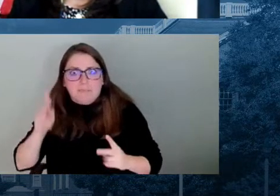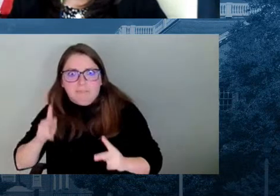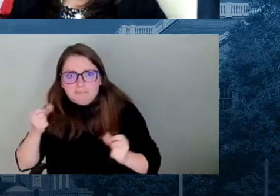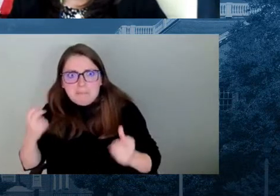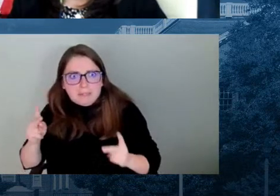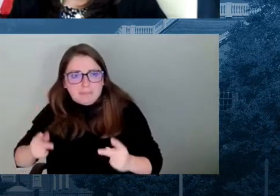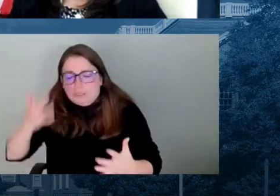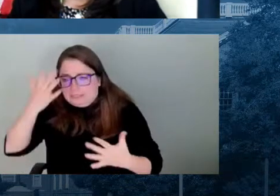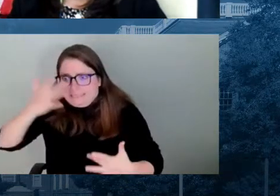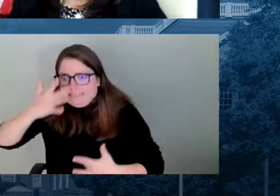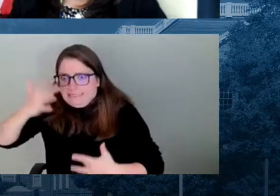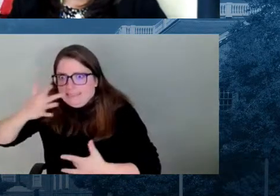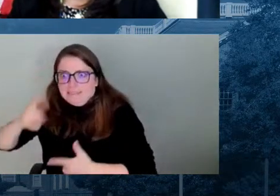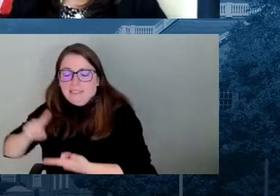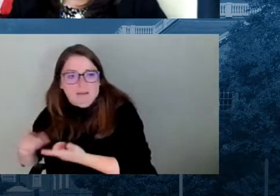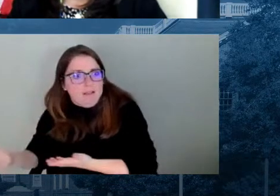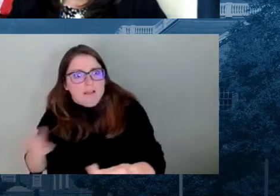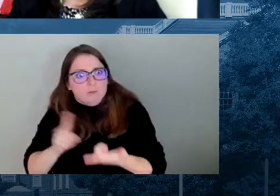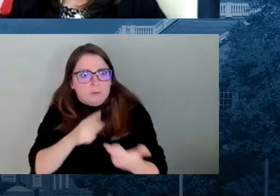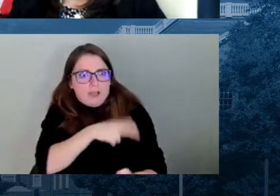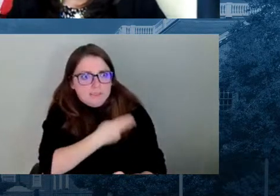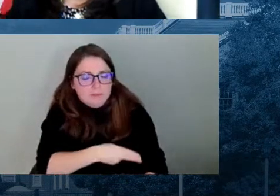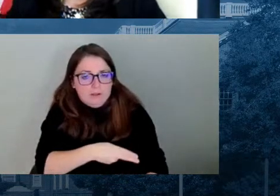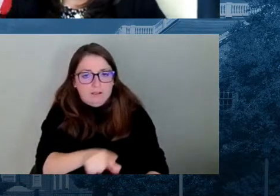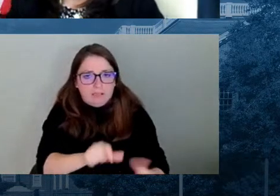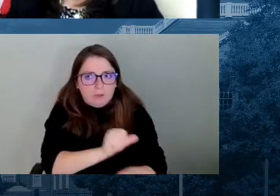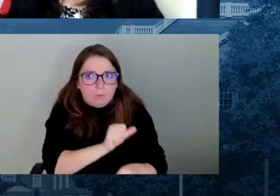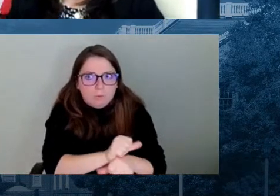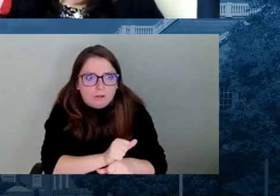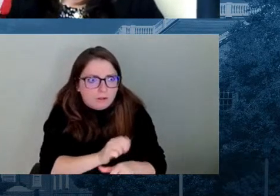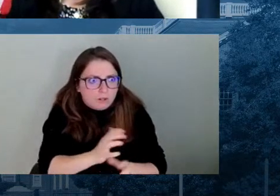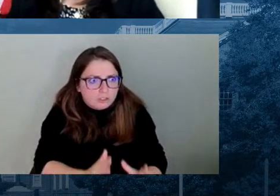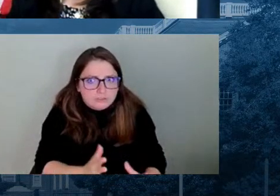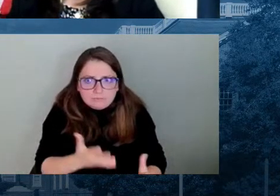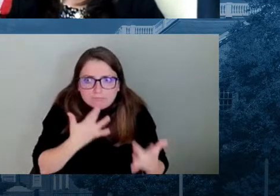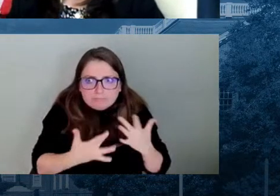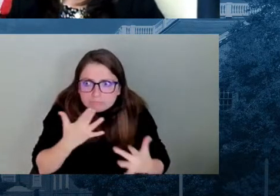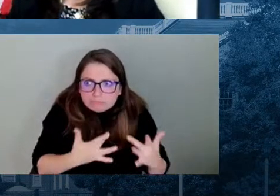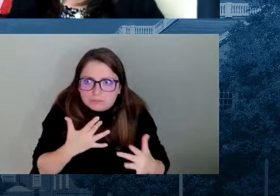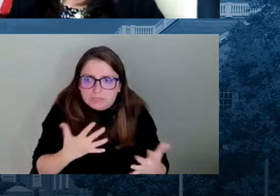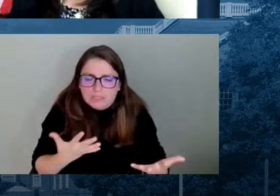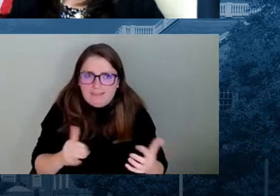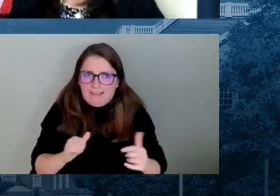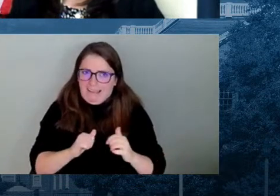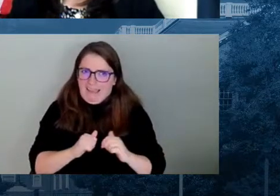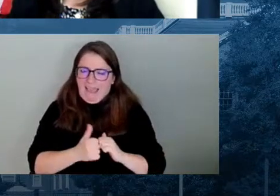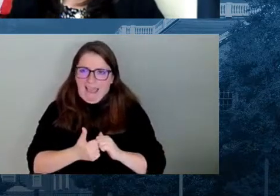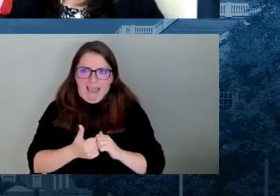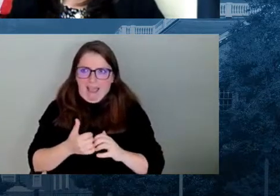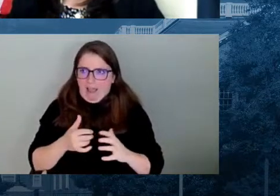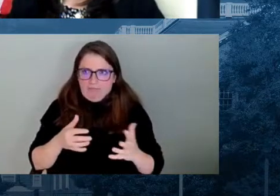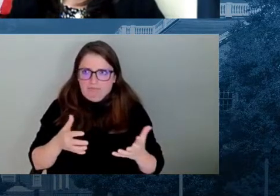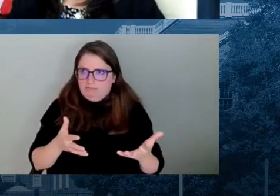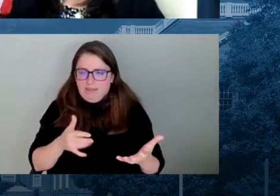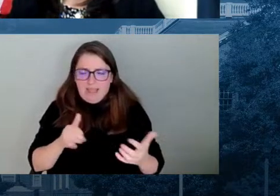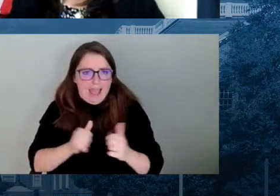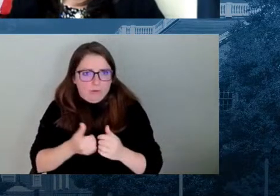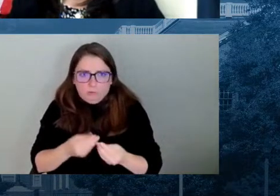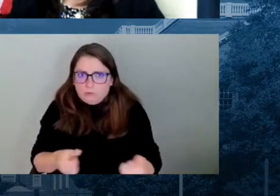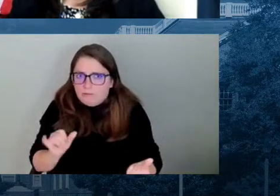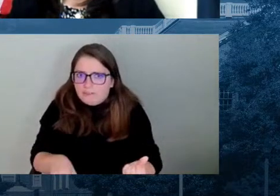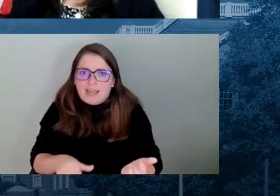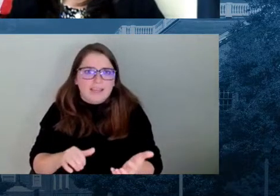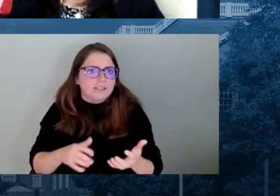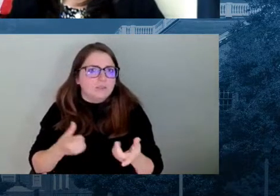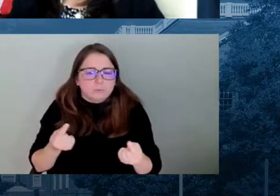workforce shortages play into the concerns around flu, RSV, and COVID, and what I know that there has been calls